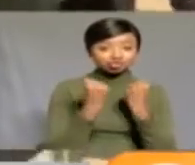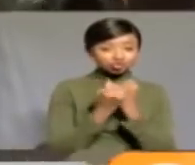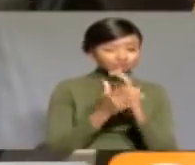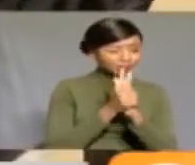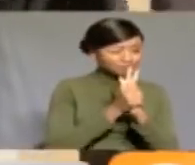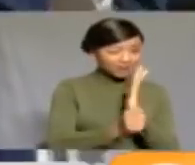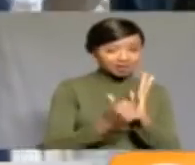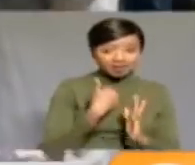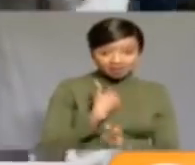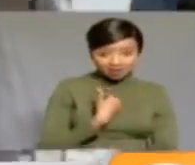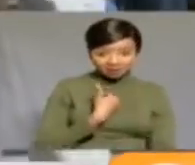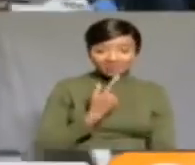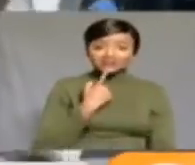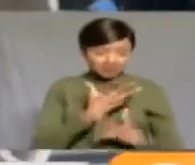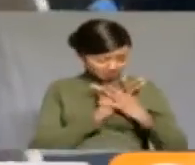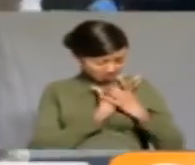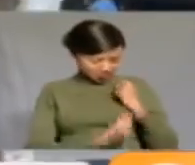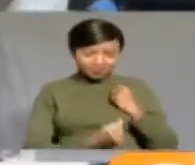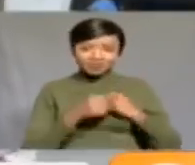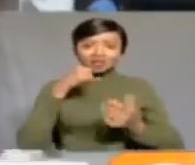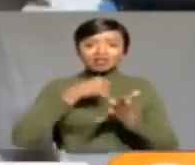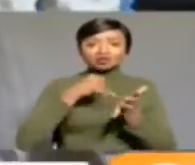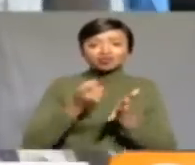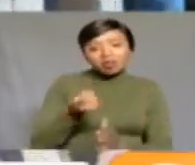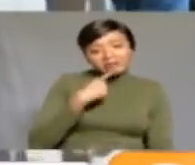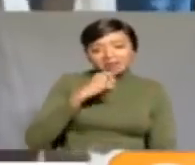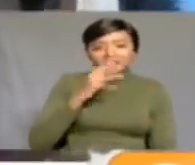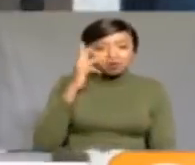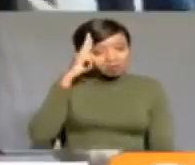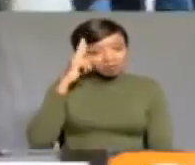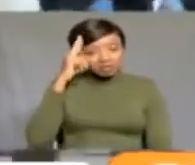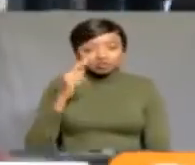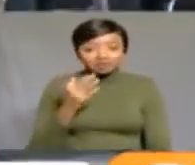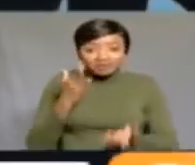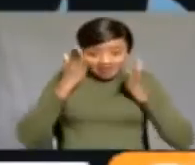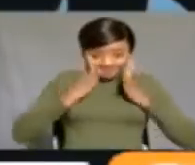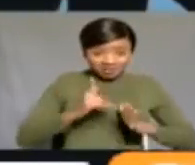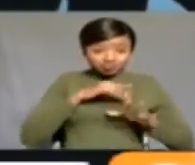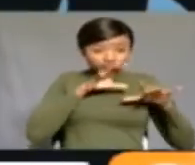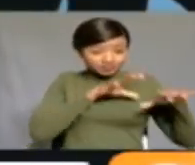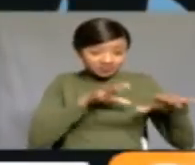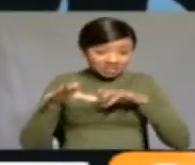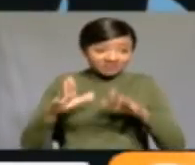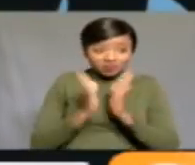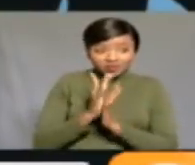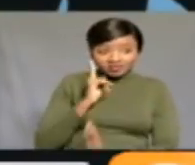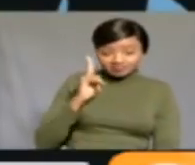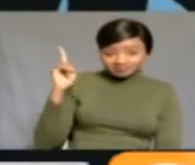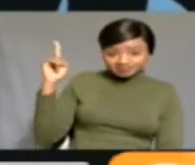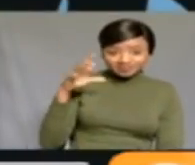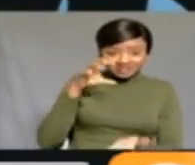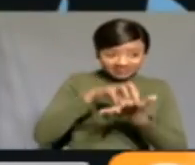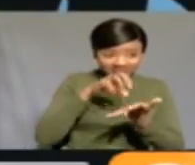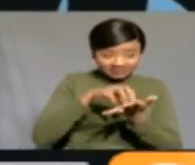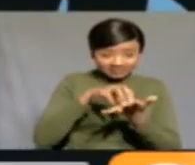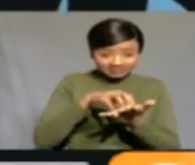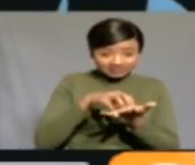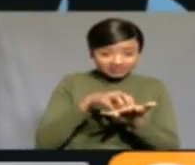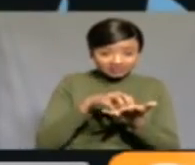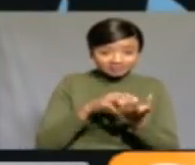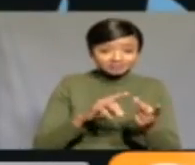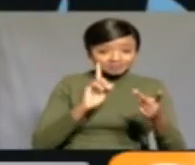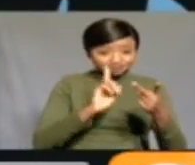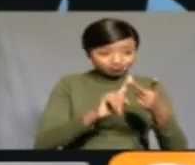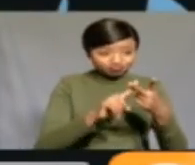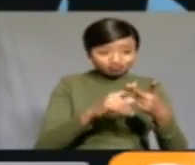depression are wide-ranging and could include medical reasons, where one suffers from either bipolar or has terminal illness. The second cause,